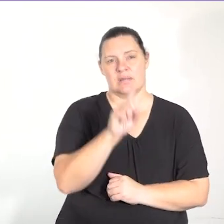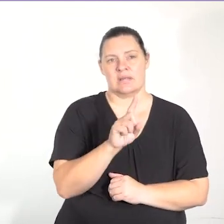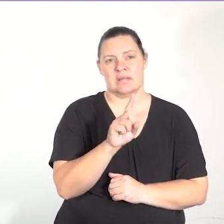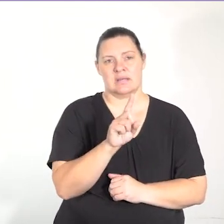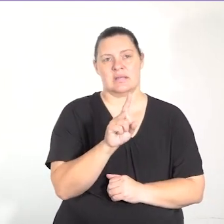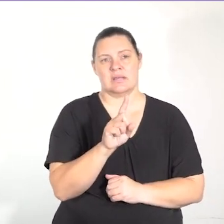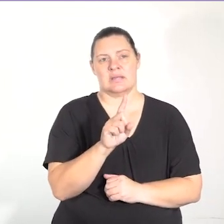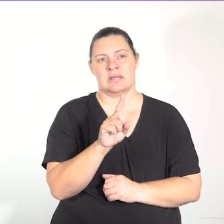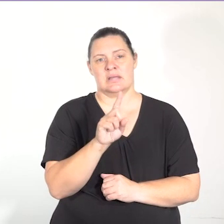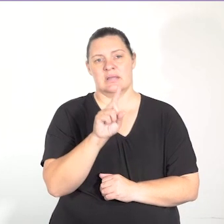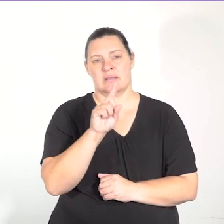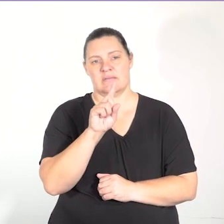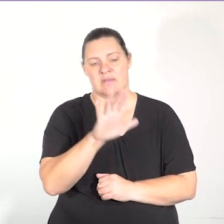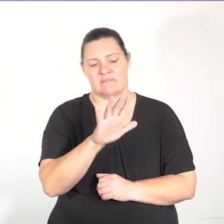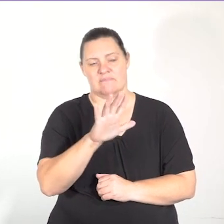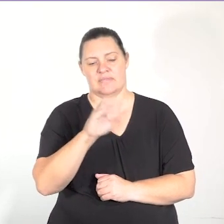me